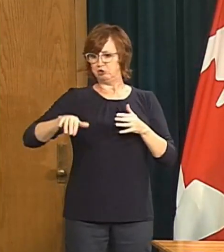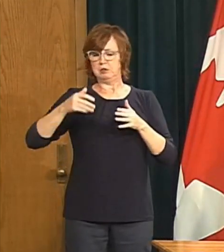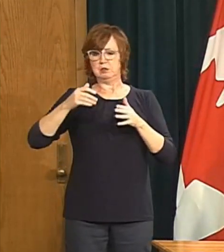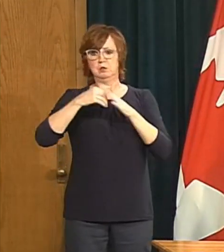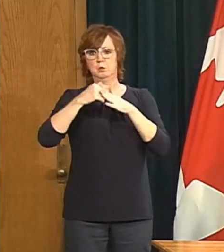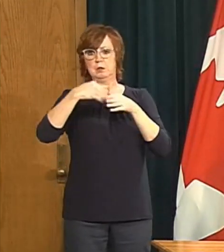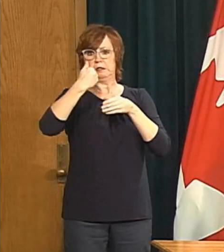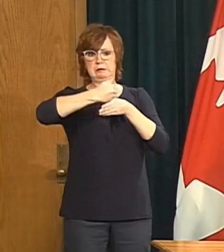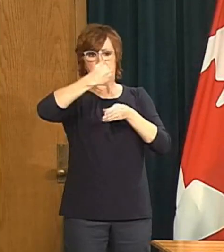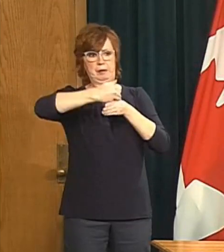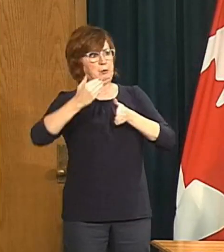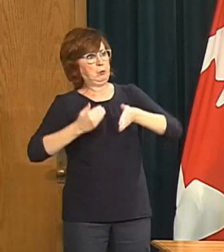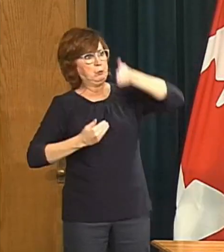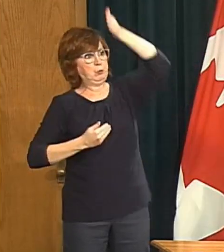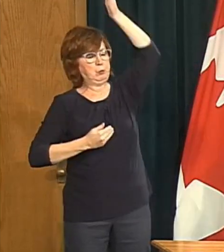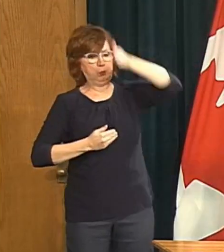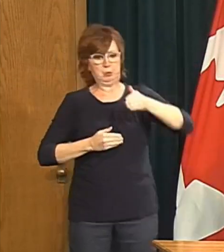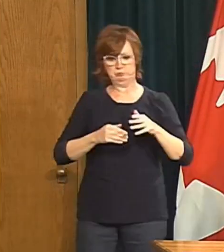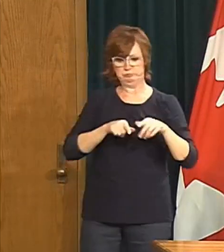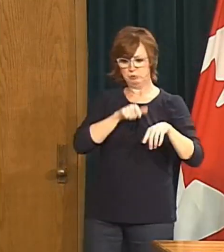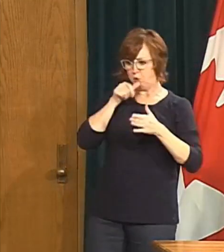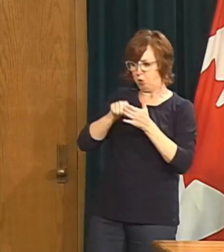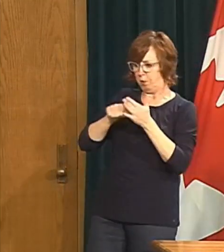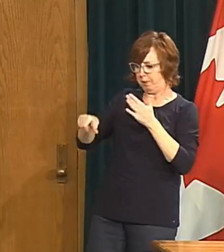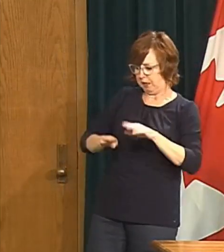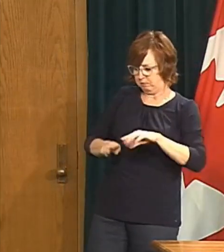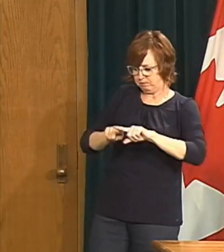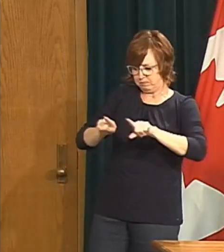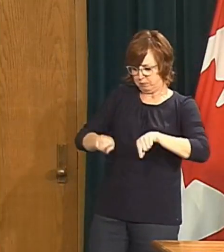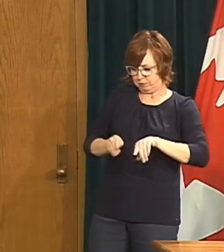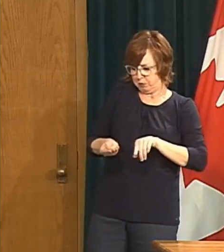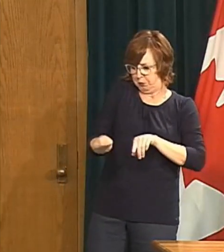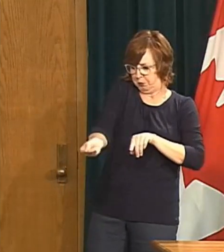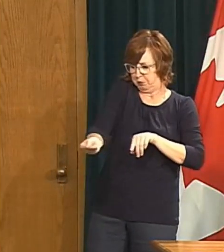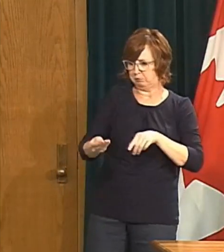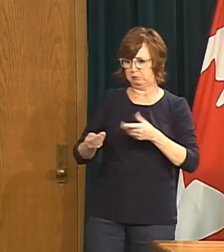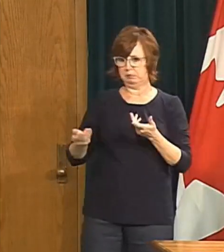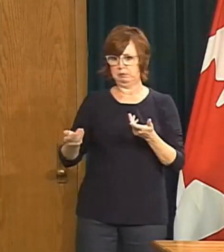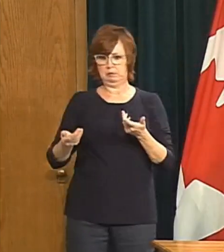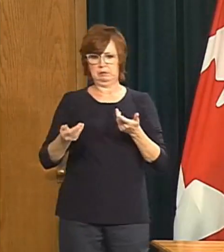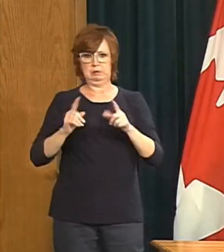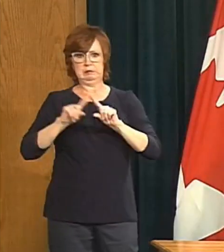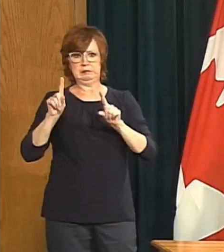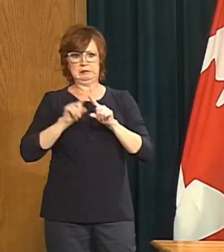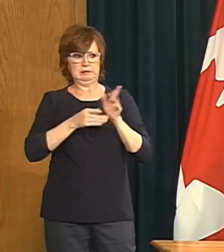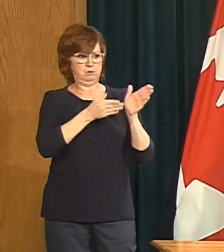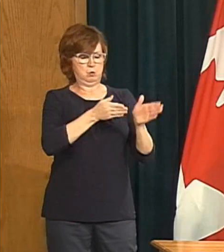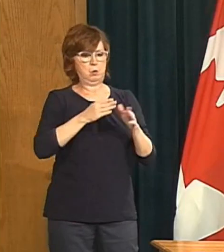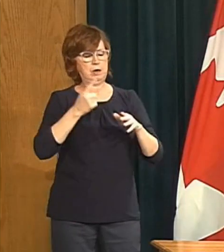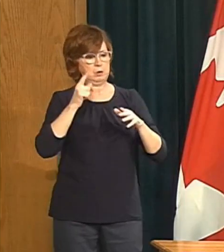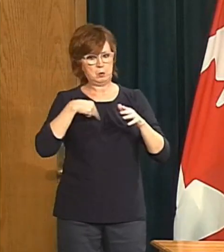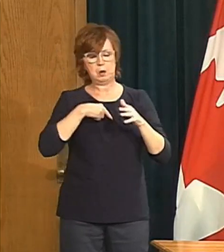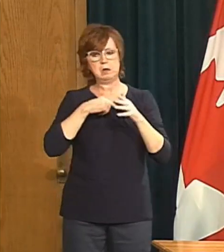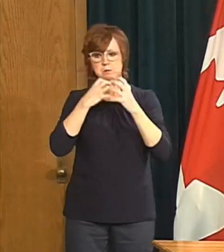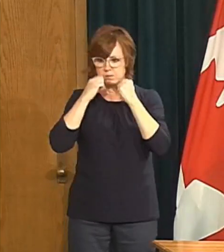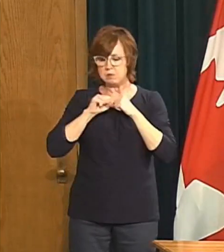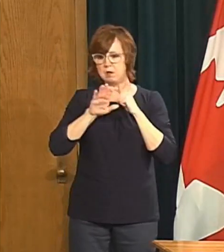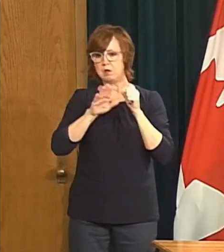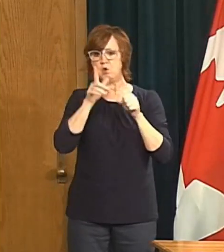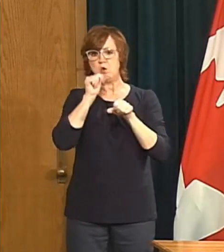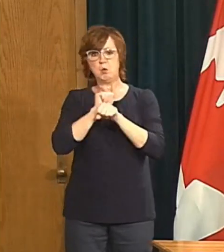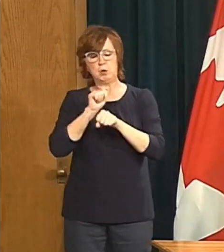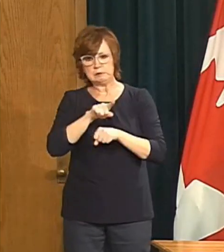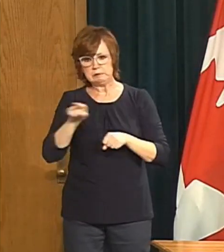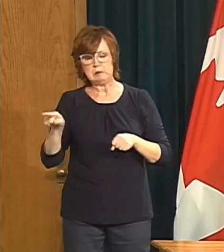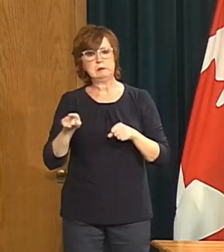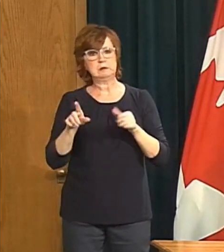processes are being used in other essential workplaces. So it's just, all of us need to recognize and support healthcare workers, others who